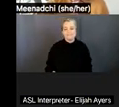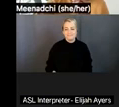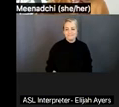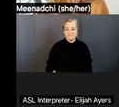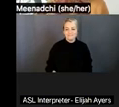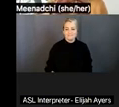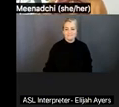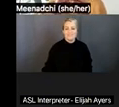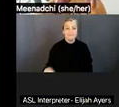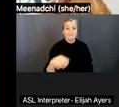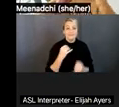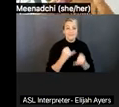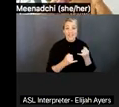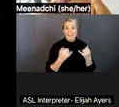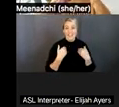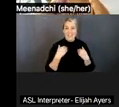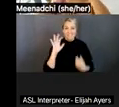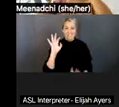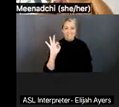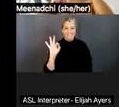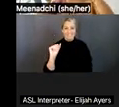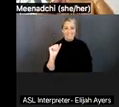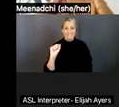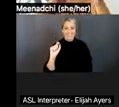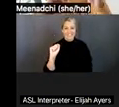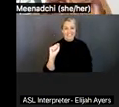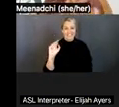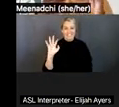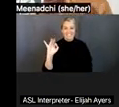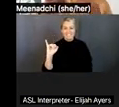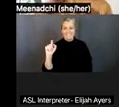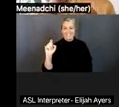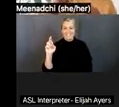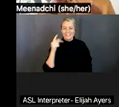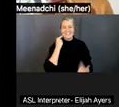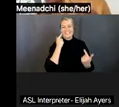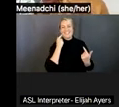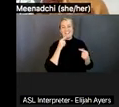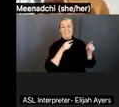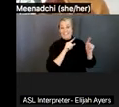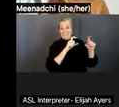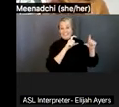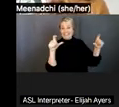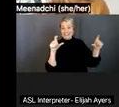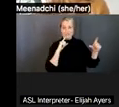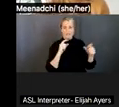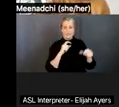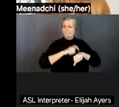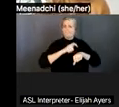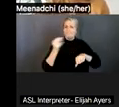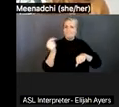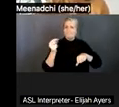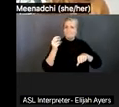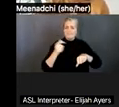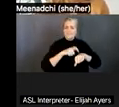And lastly, we got the fast fixer. This one really values efficient and timely care. They